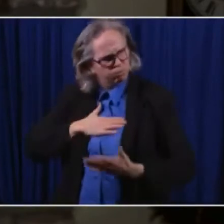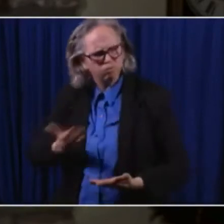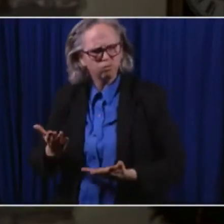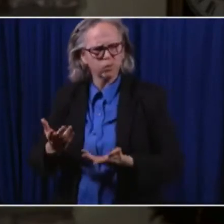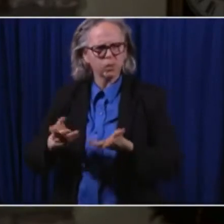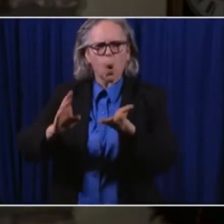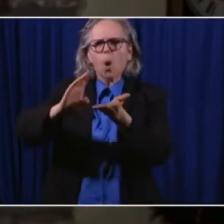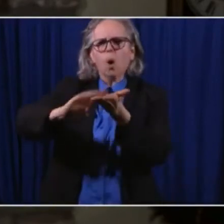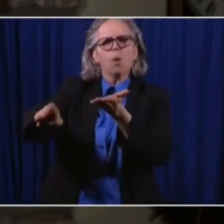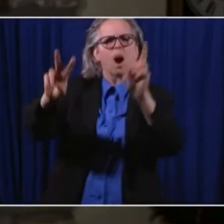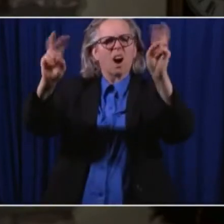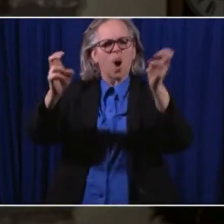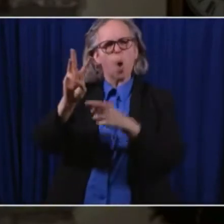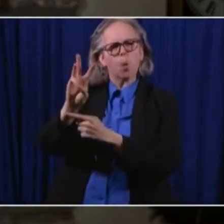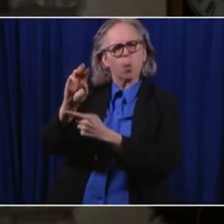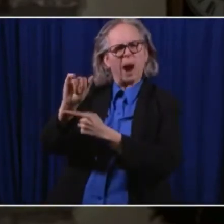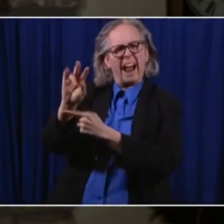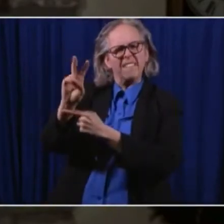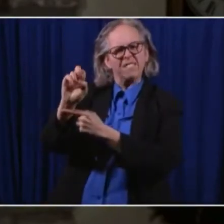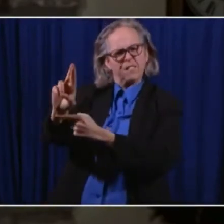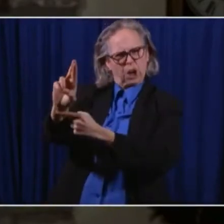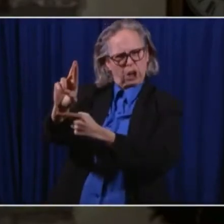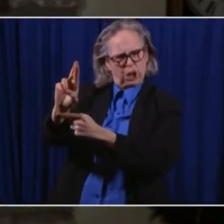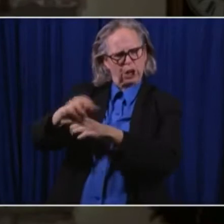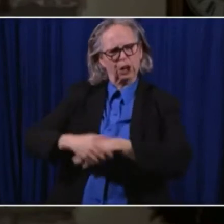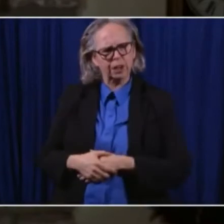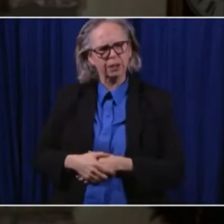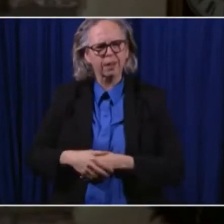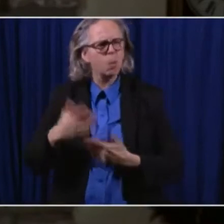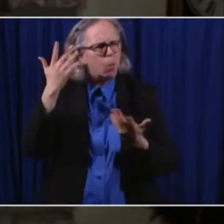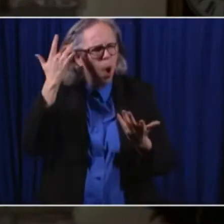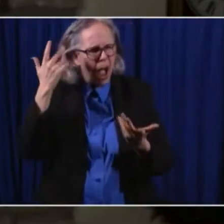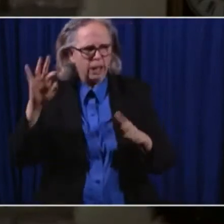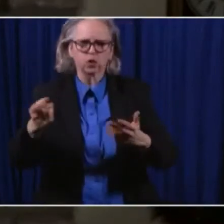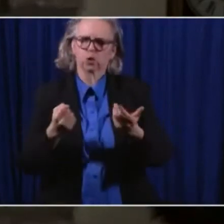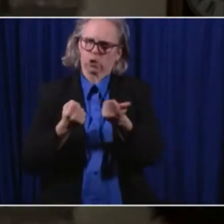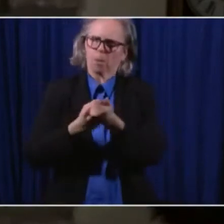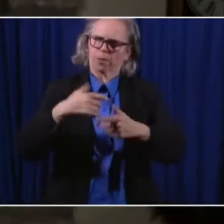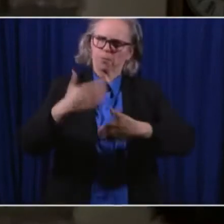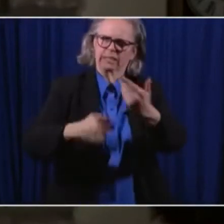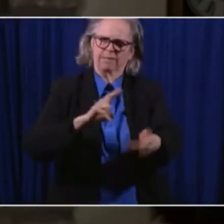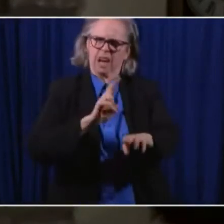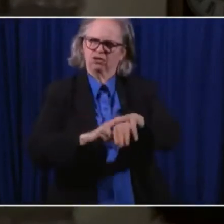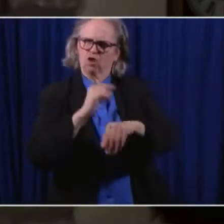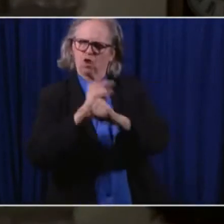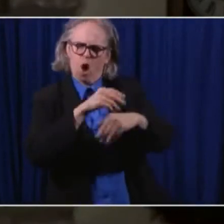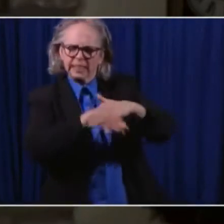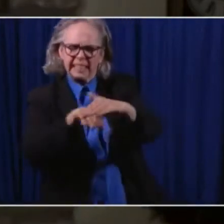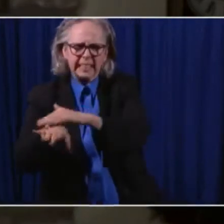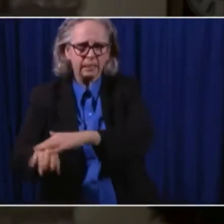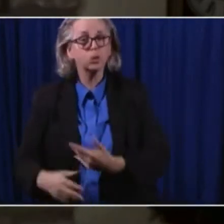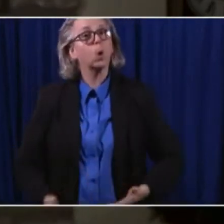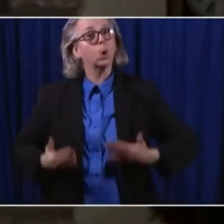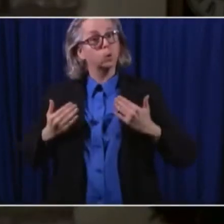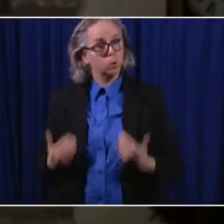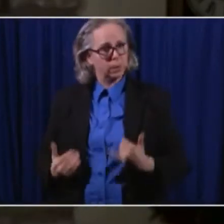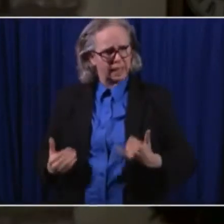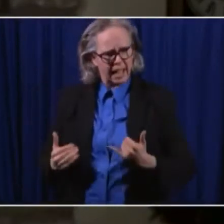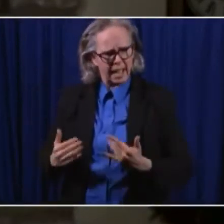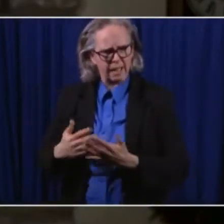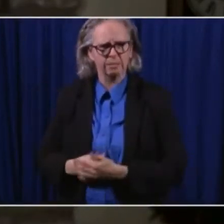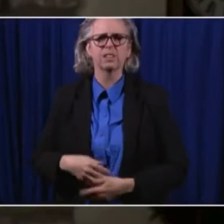administration of COVID-19 vaccine. So we're joined today by Adjutant General John Harris of the Ohio National Guard.